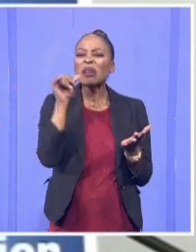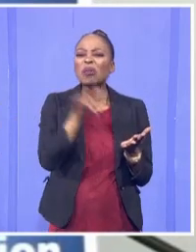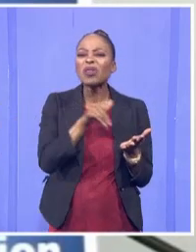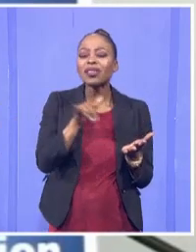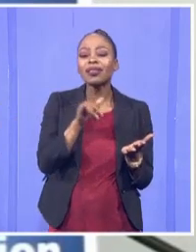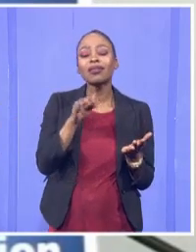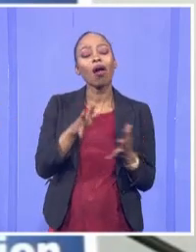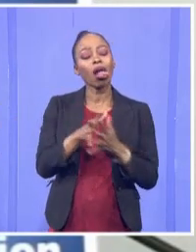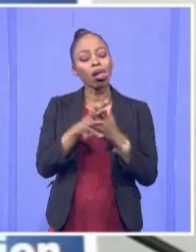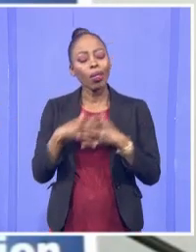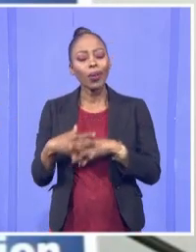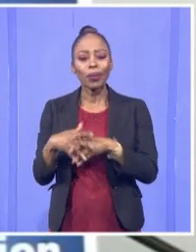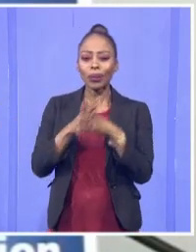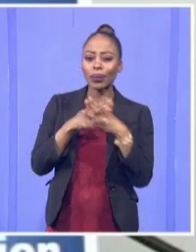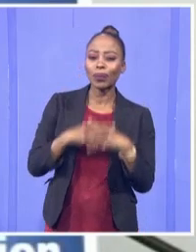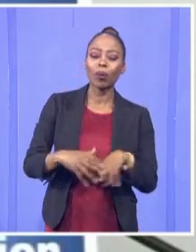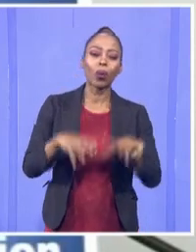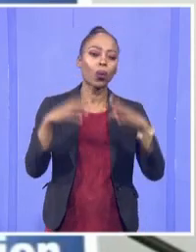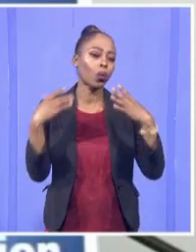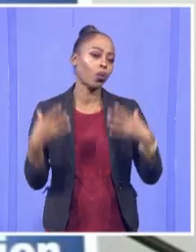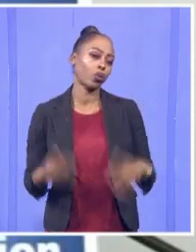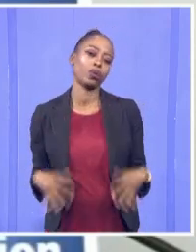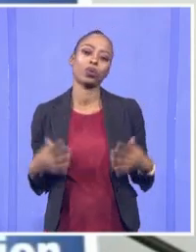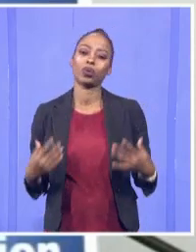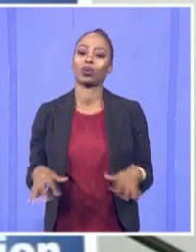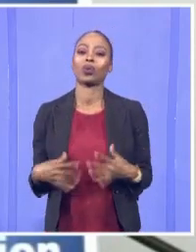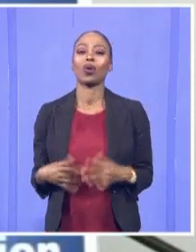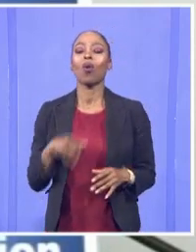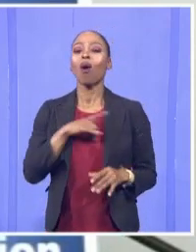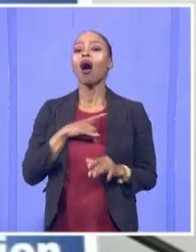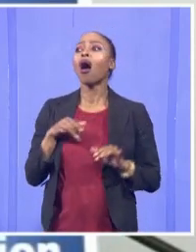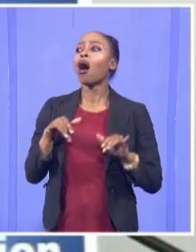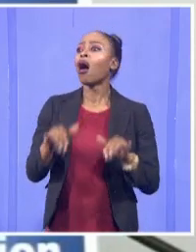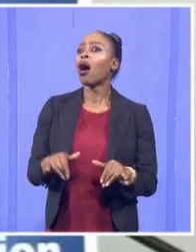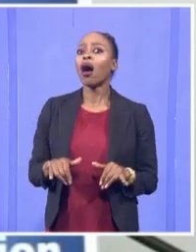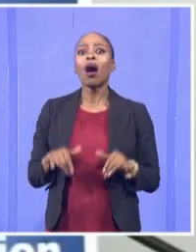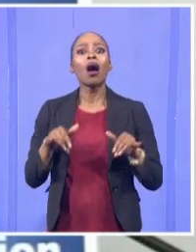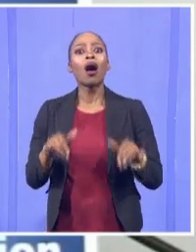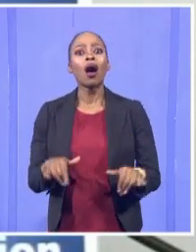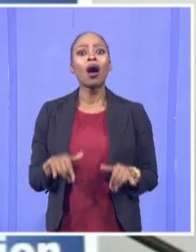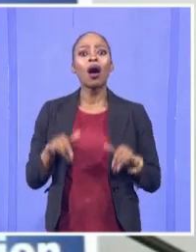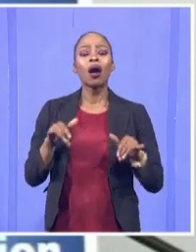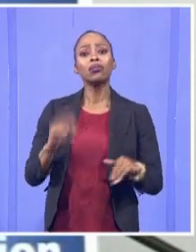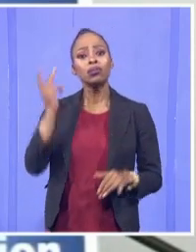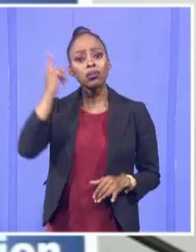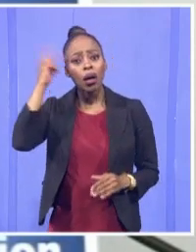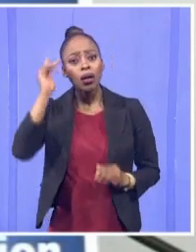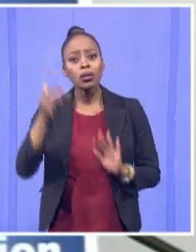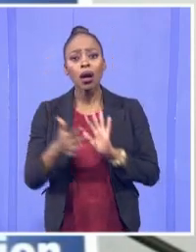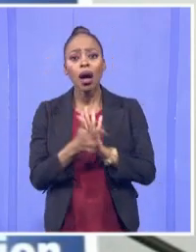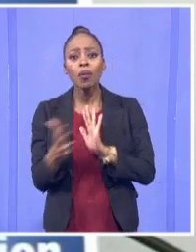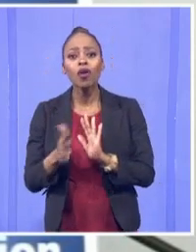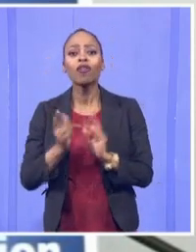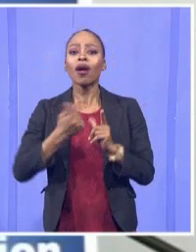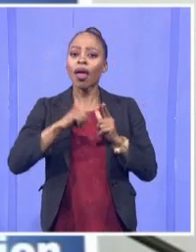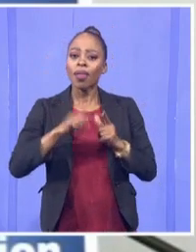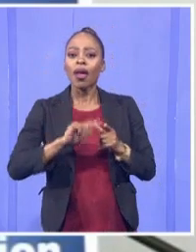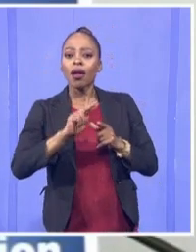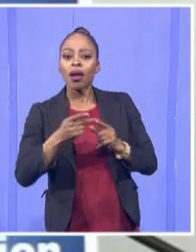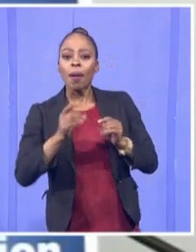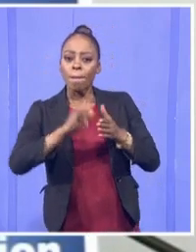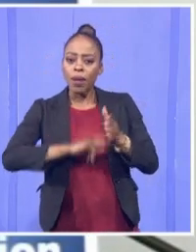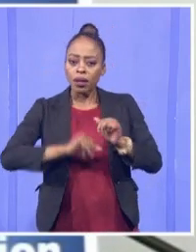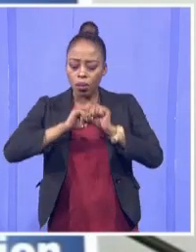created administrative nightmare for us, because we have to wait for parents to accept first before we can release the next batch, and